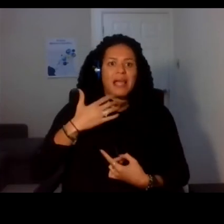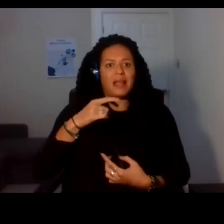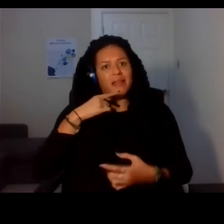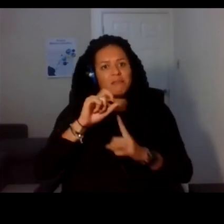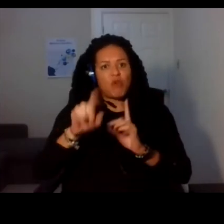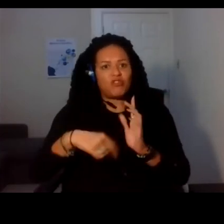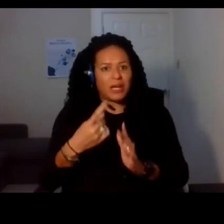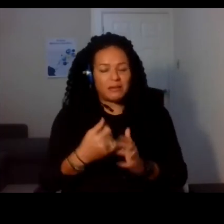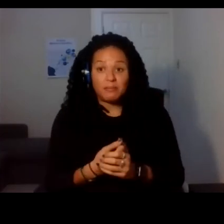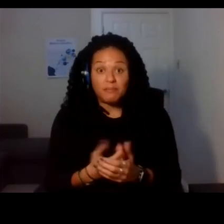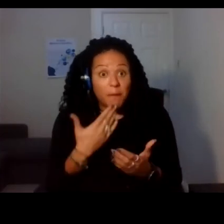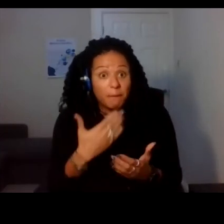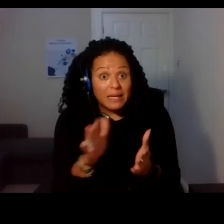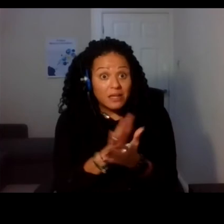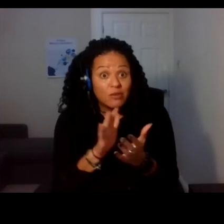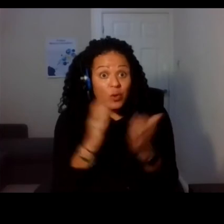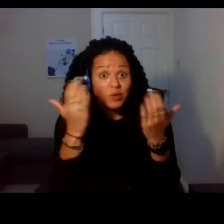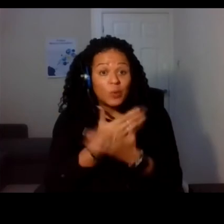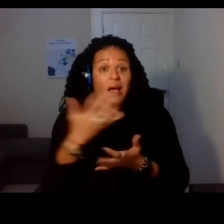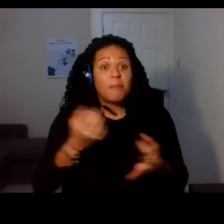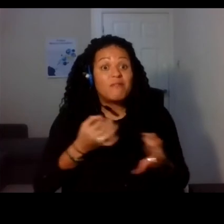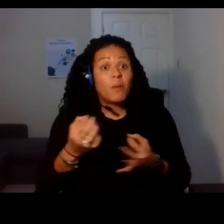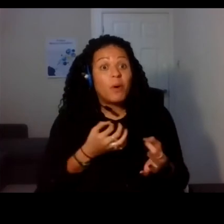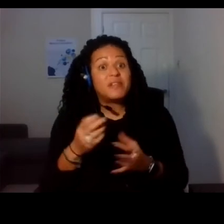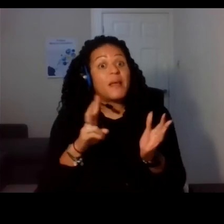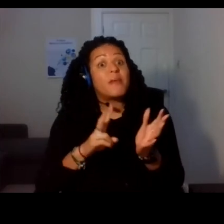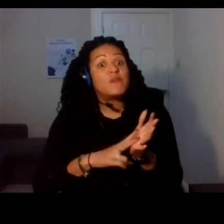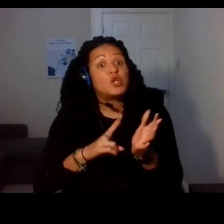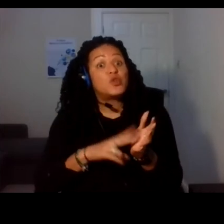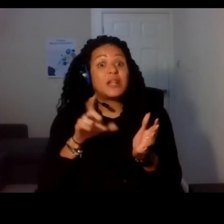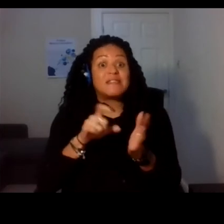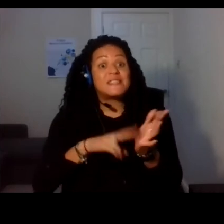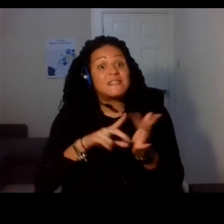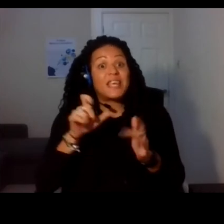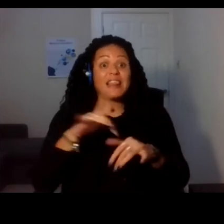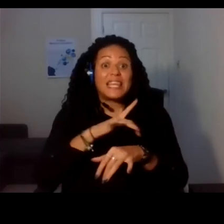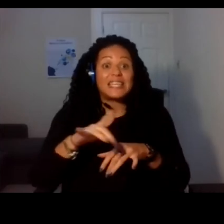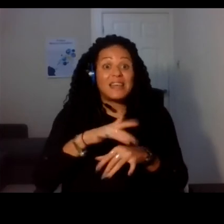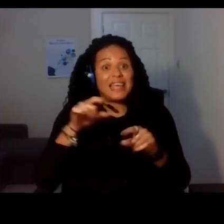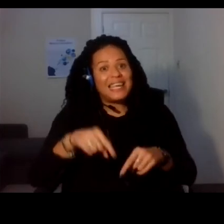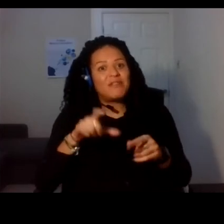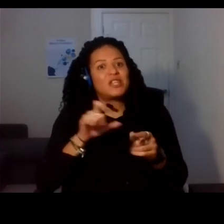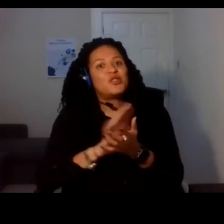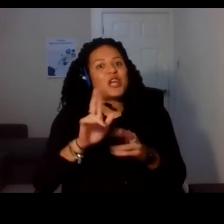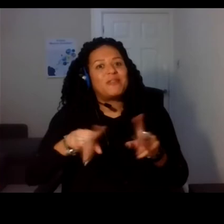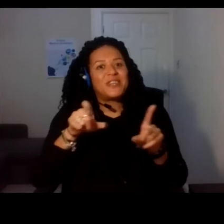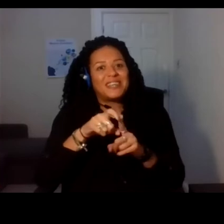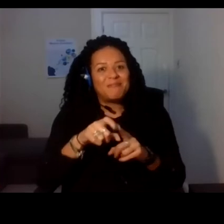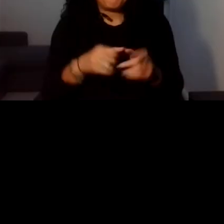so please enjoy tonight's performance in the Virtual Civic Theatre here in Chelmsford.